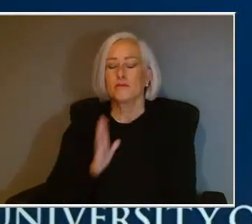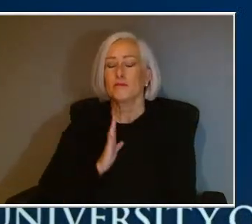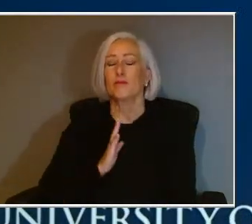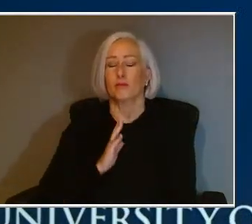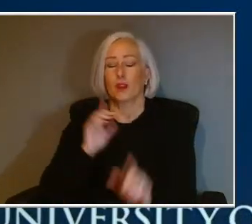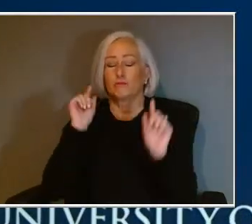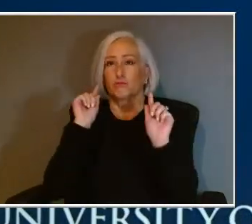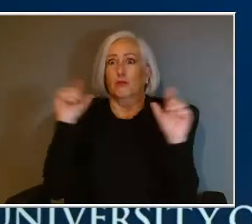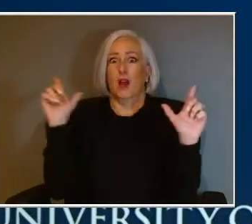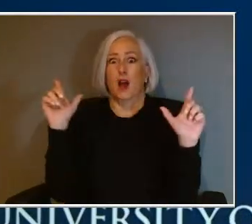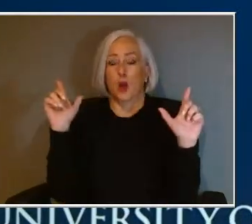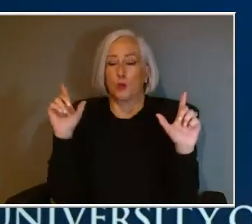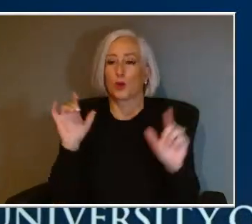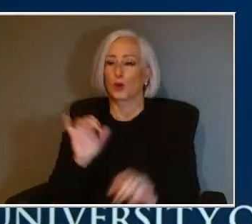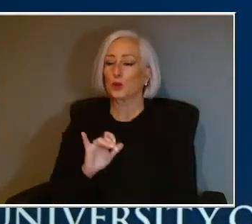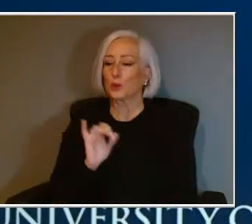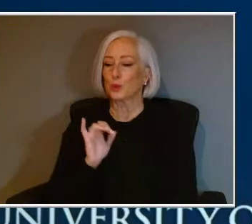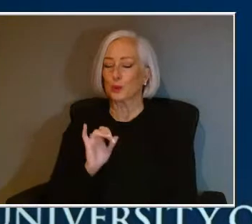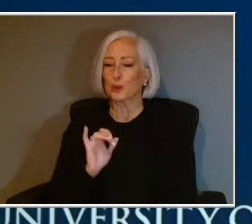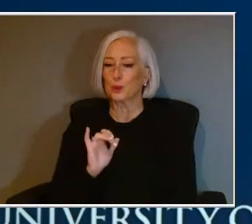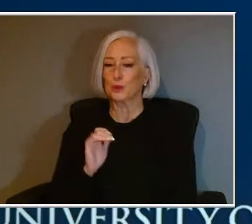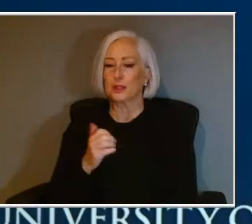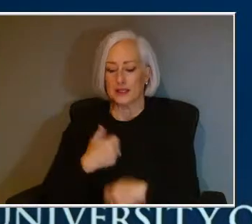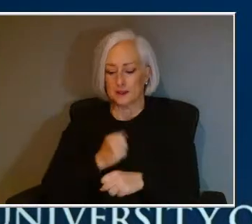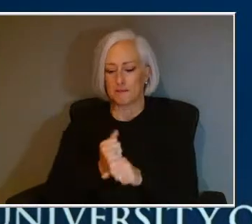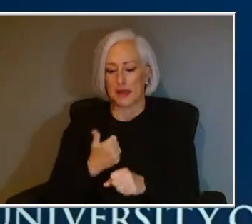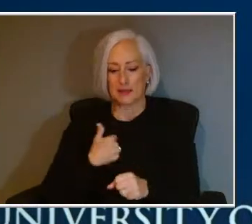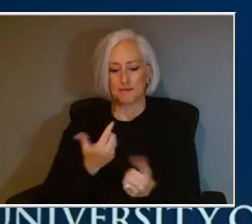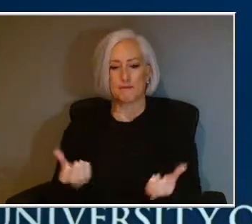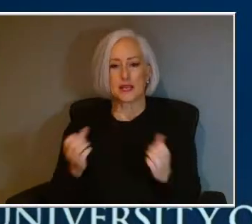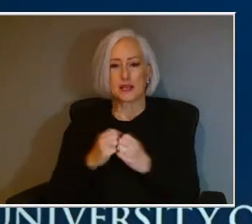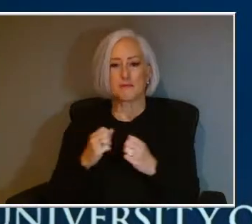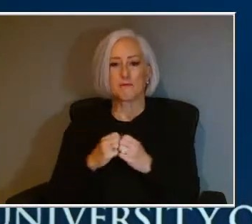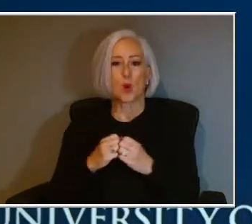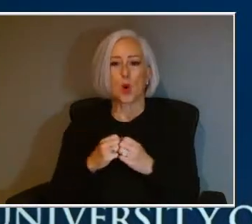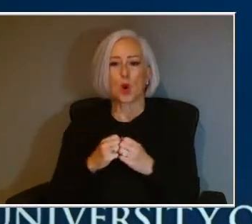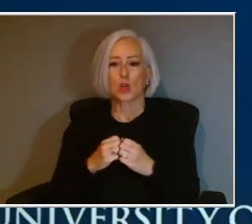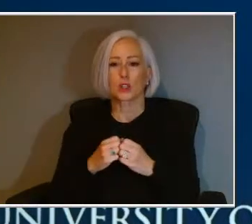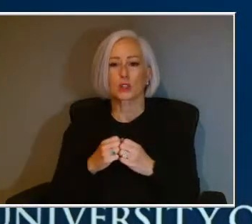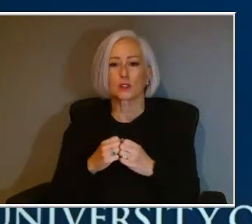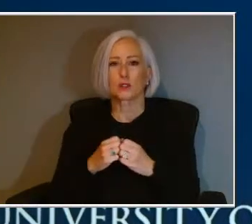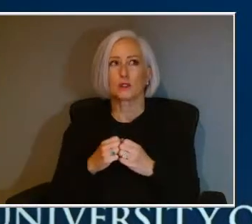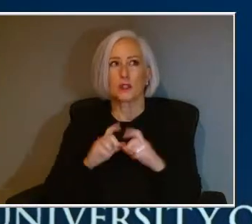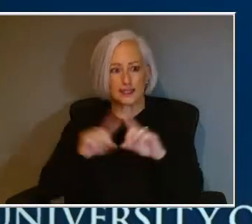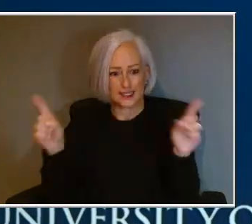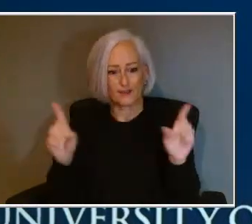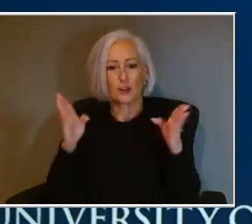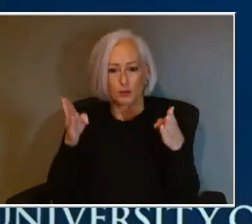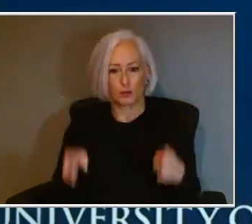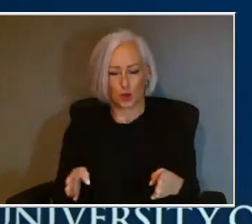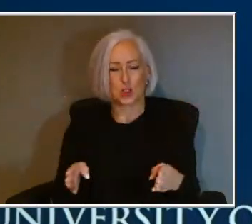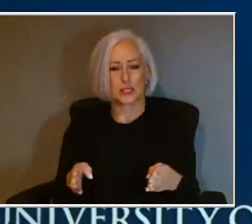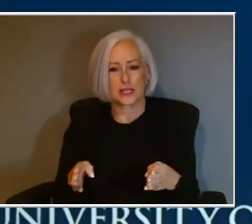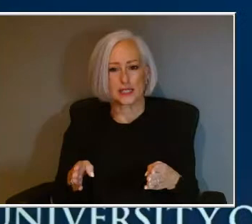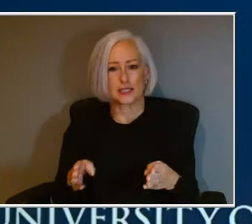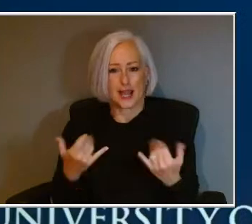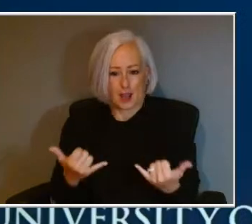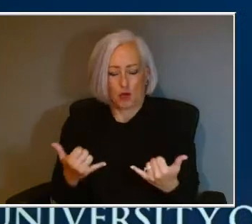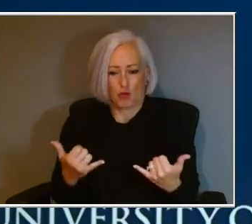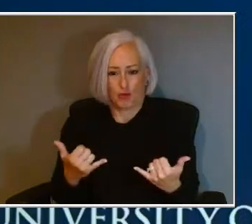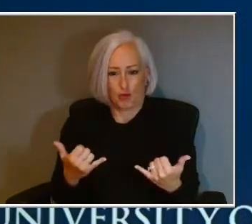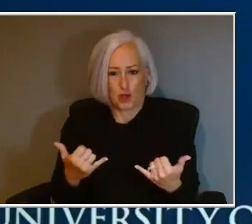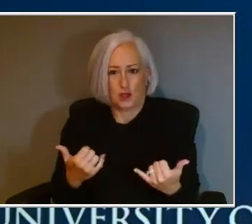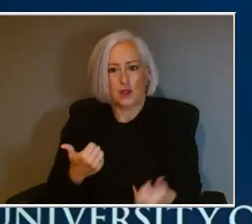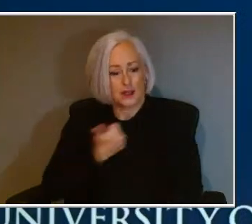and it has made me much more, it has just made me a different person now. I mean, being a